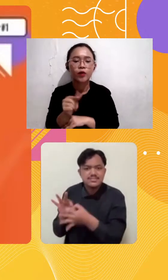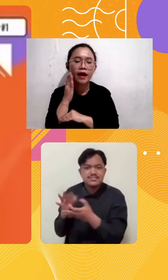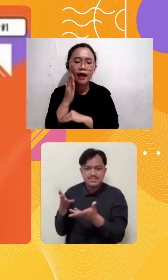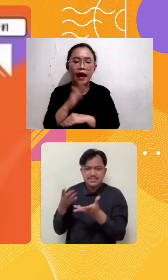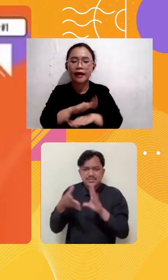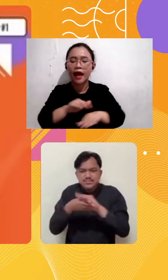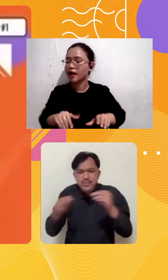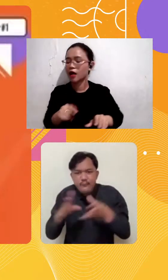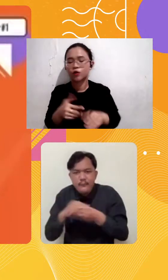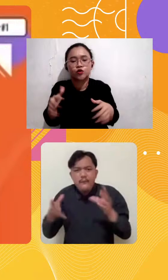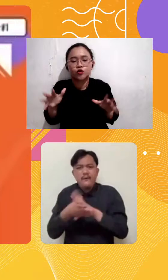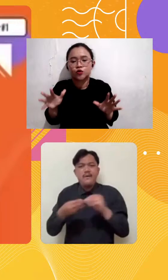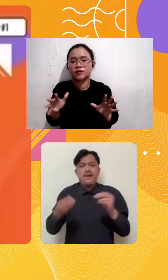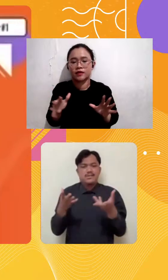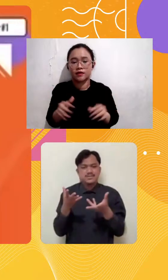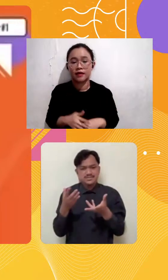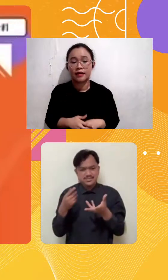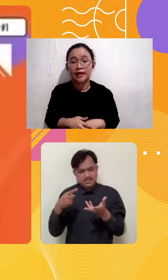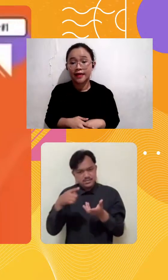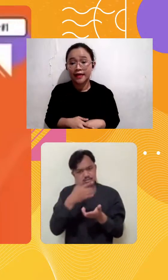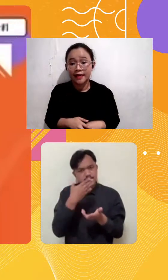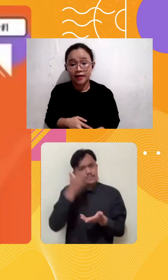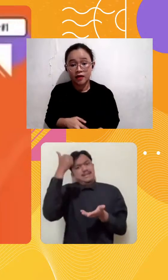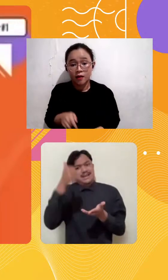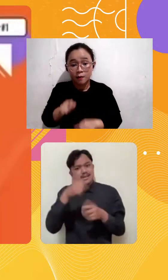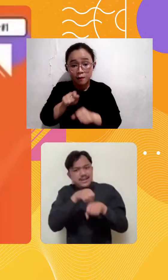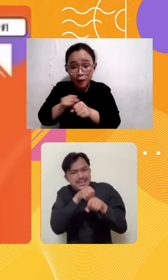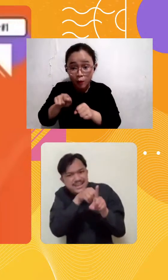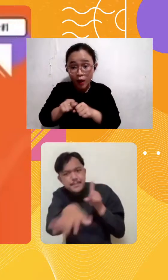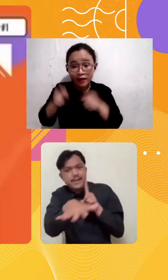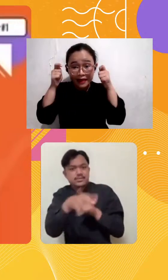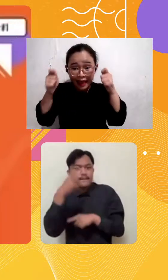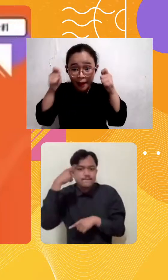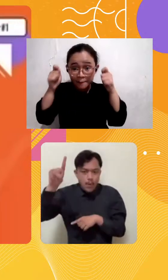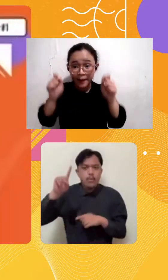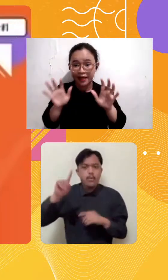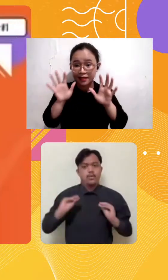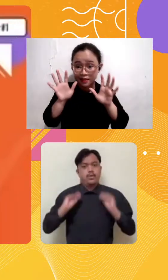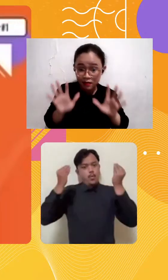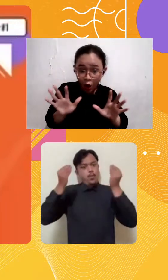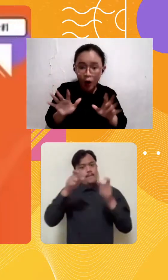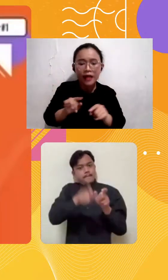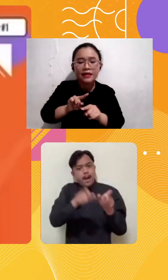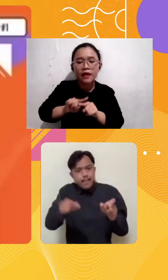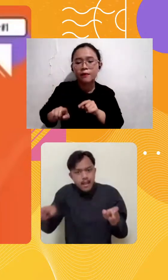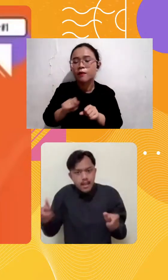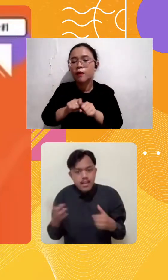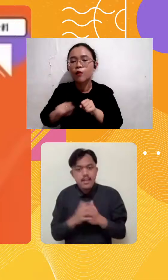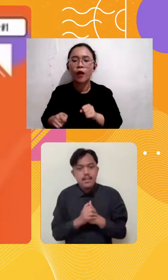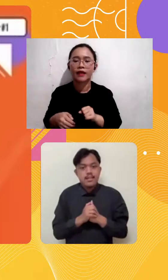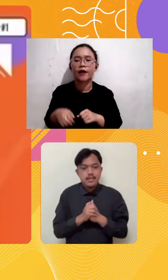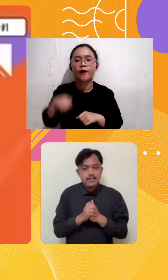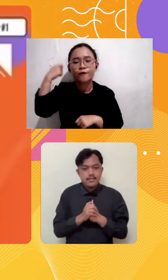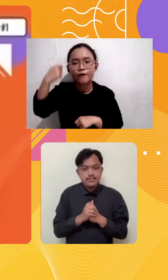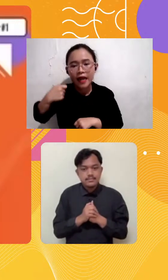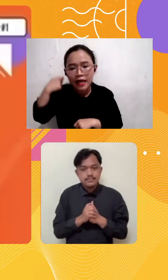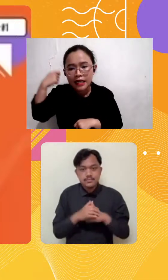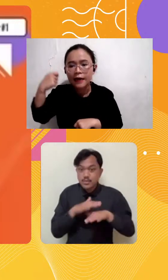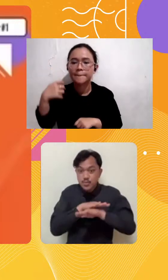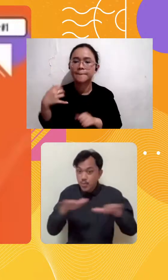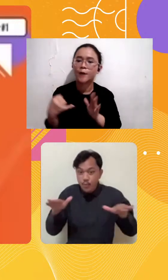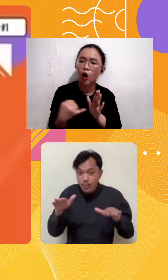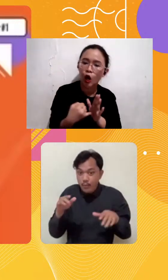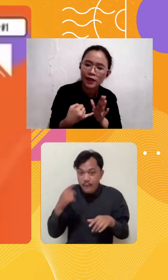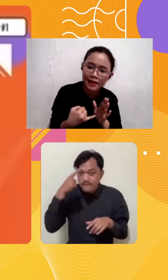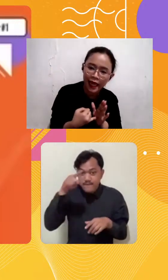And also not only you create a campaign through films, through content, and through